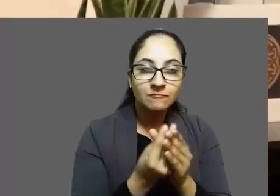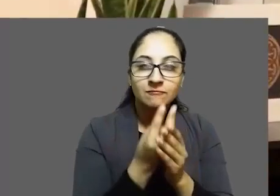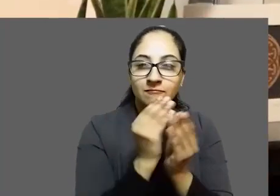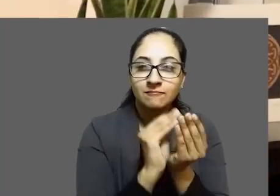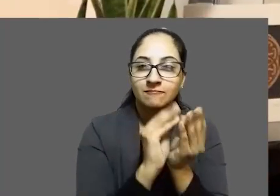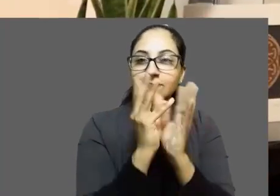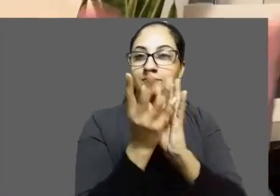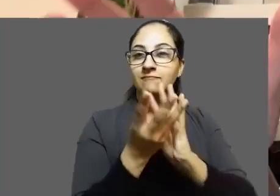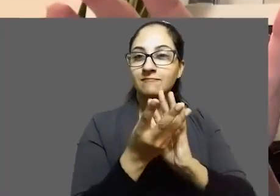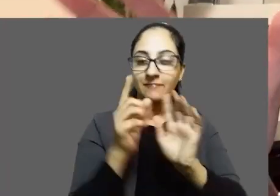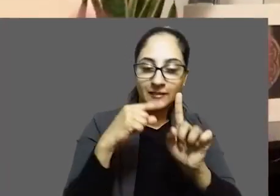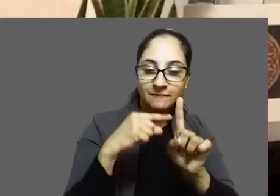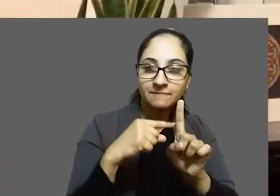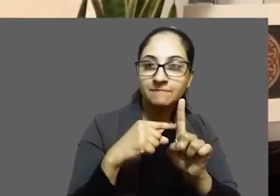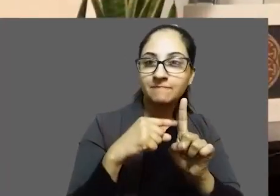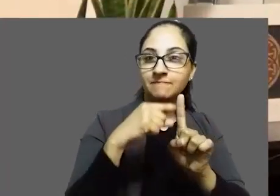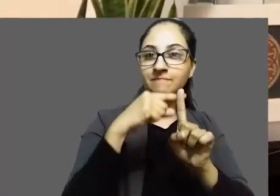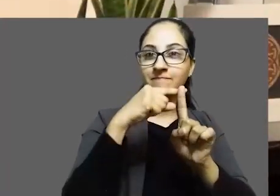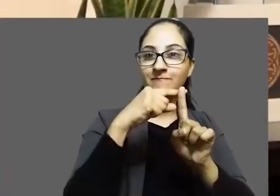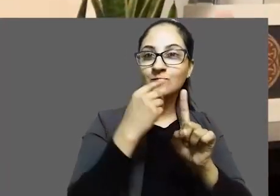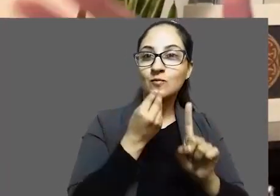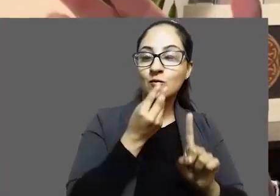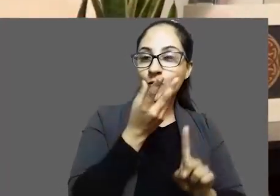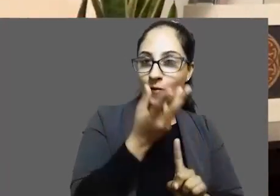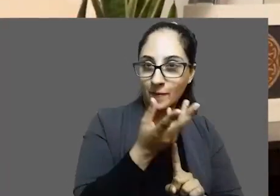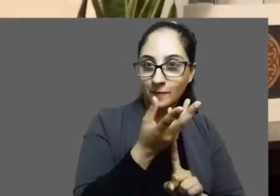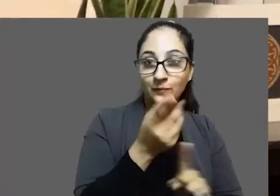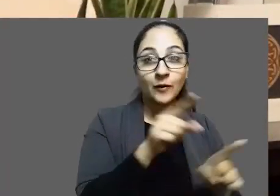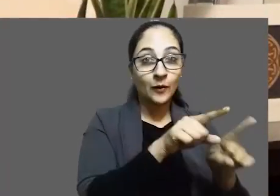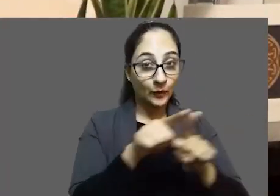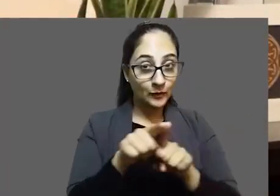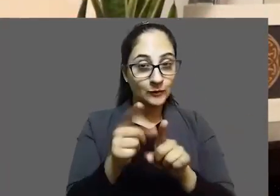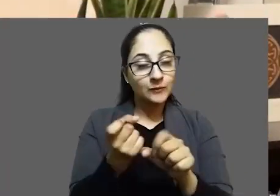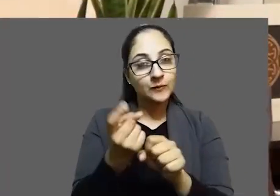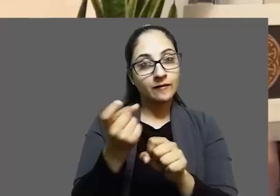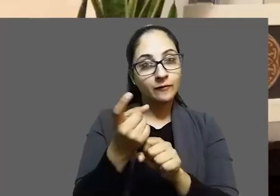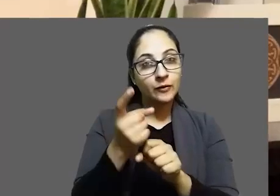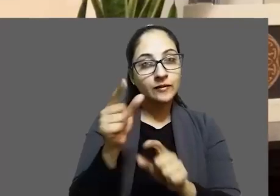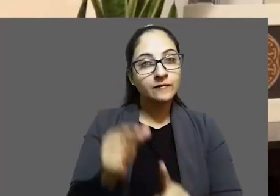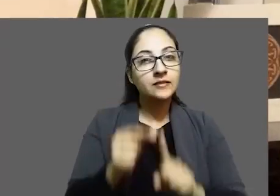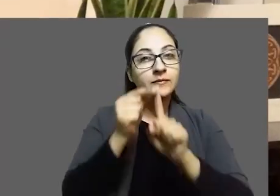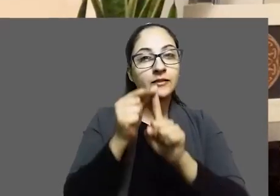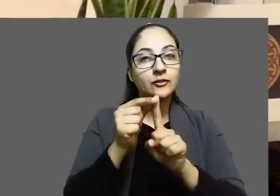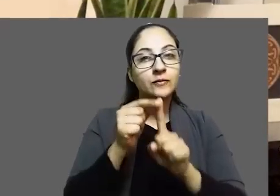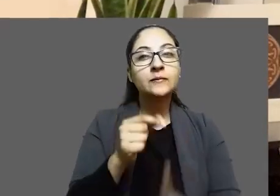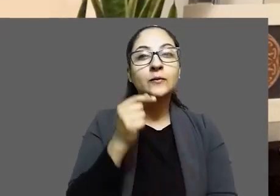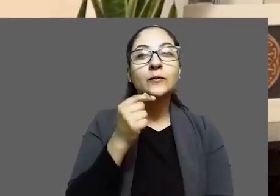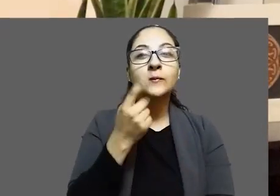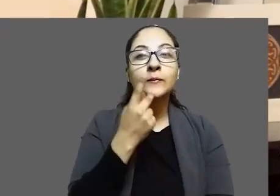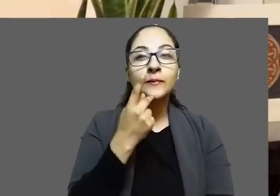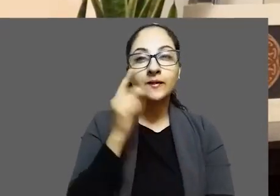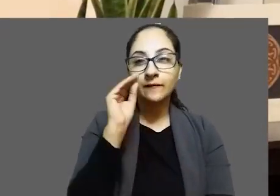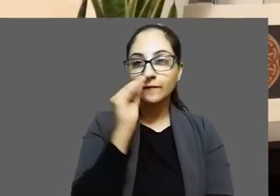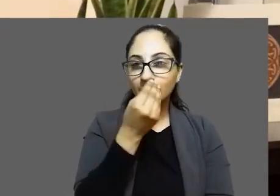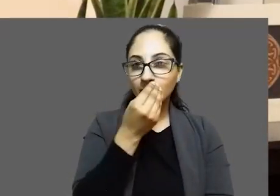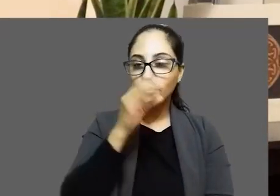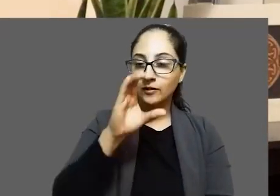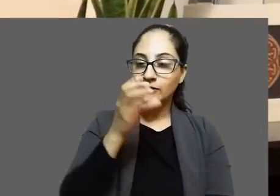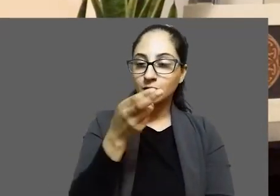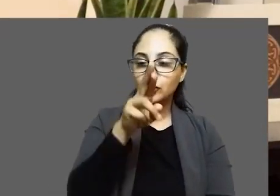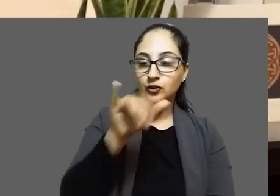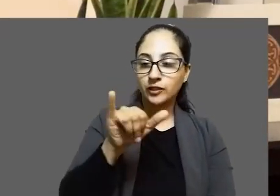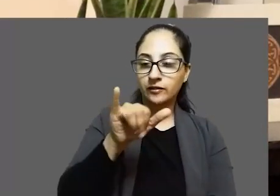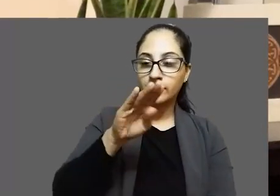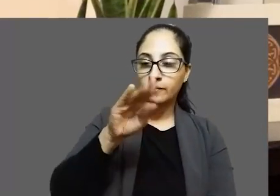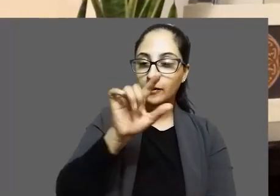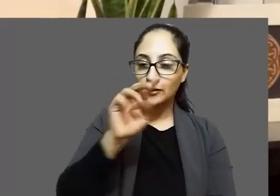flowers blooming, the temperatures rising, and I'm really looking forward to our annual Cherry Blossom Festival that takes place